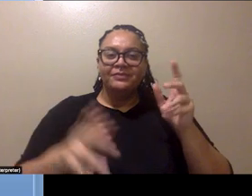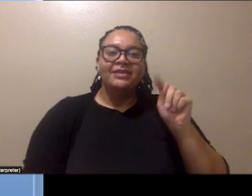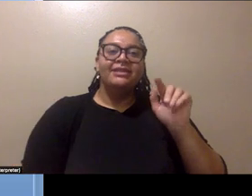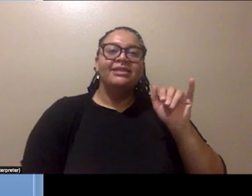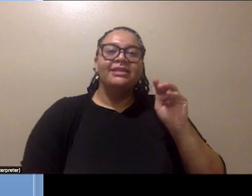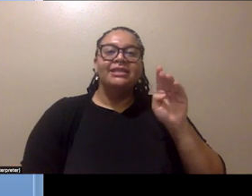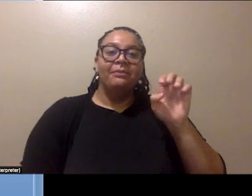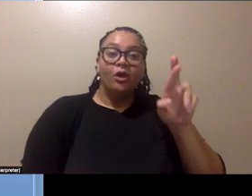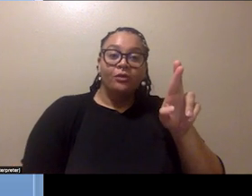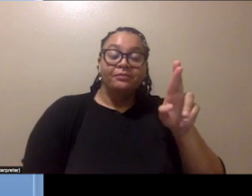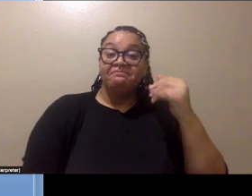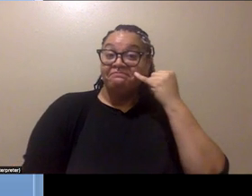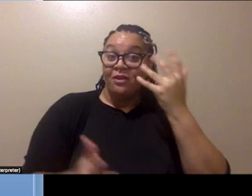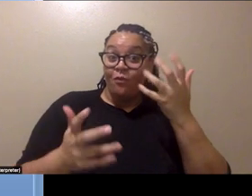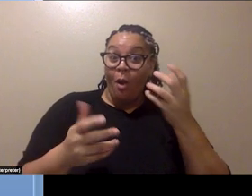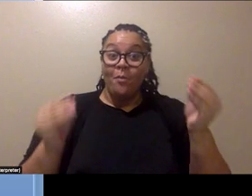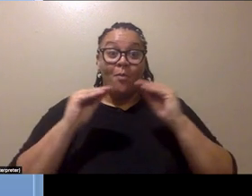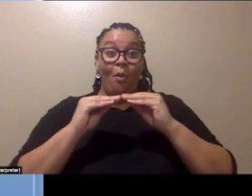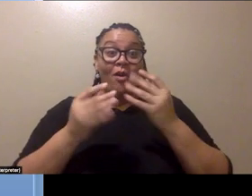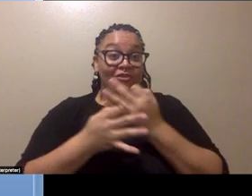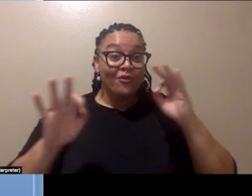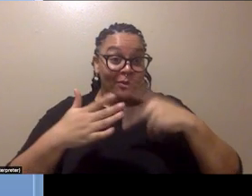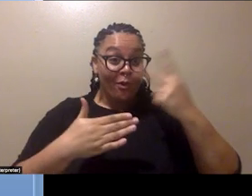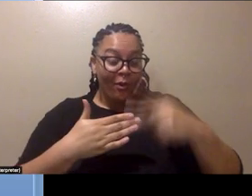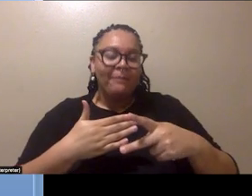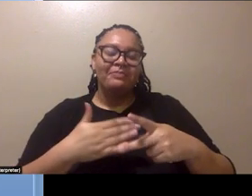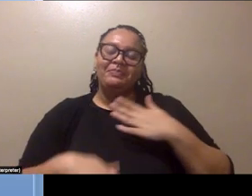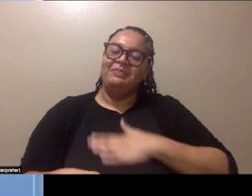free programs, check out our web calendar at